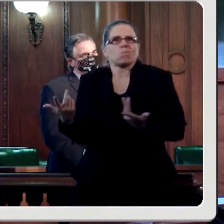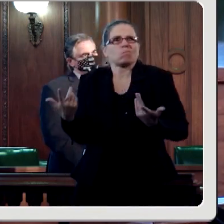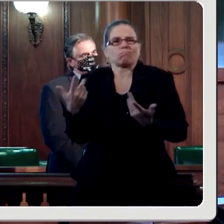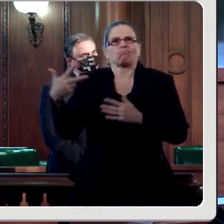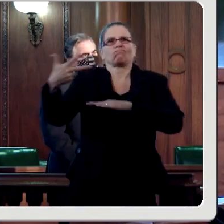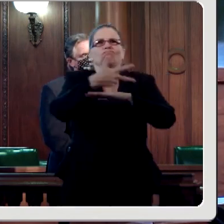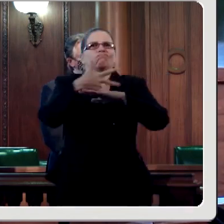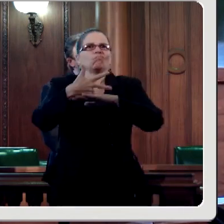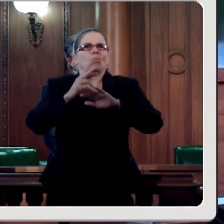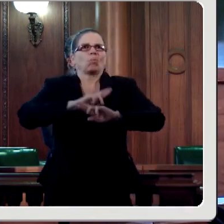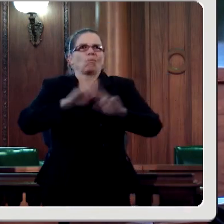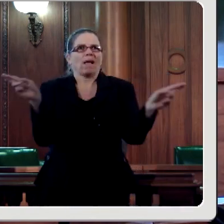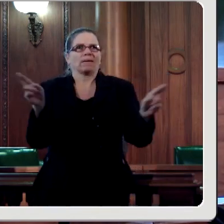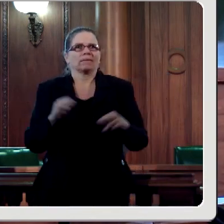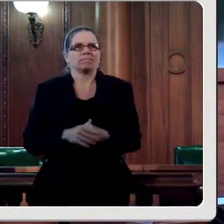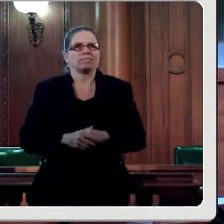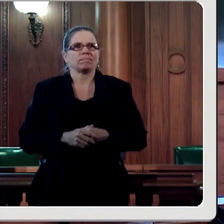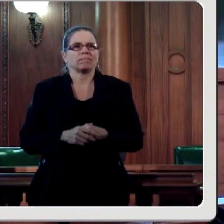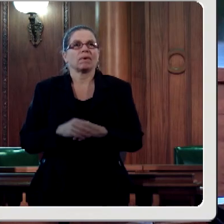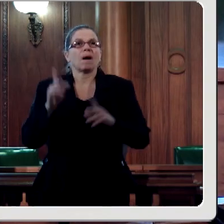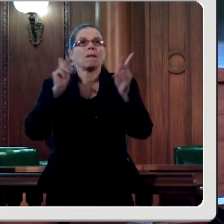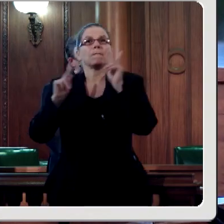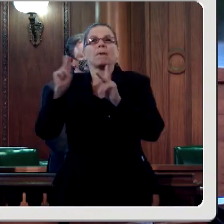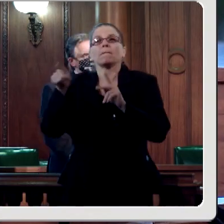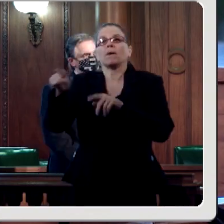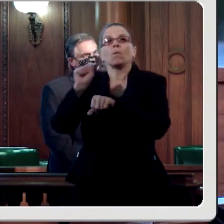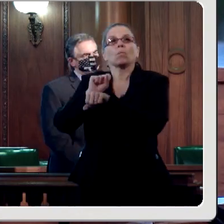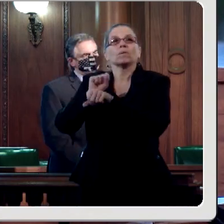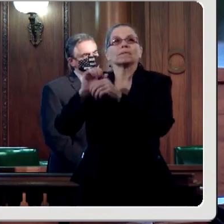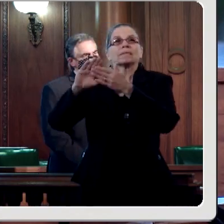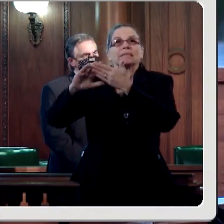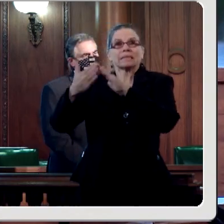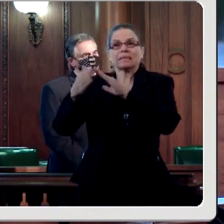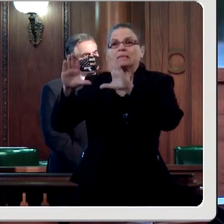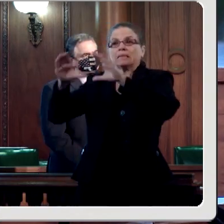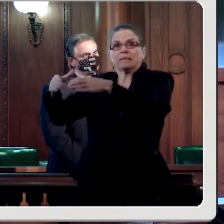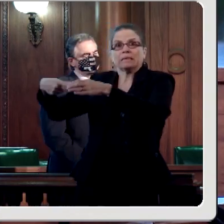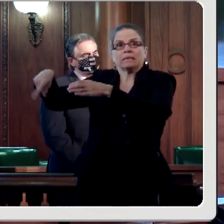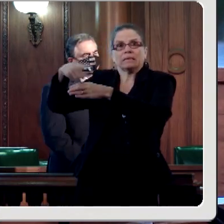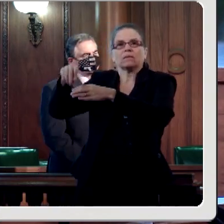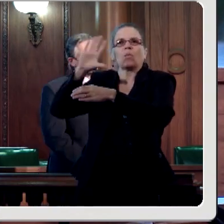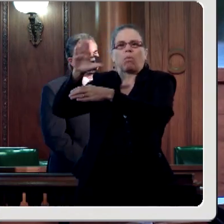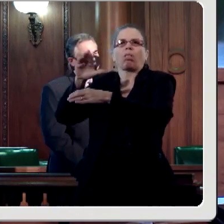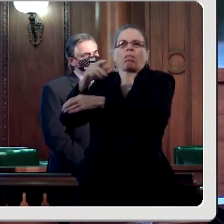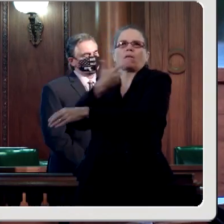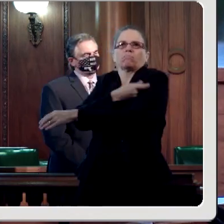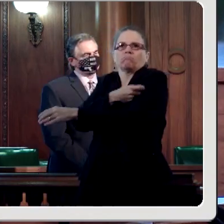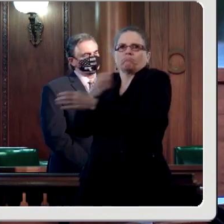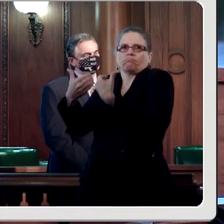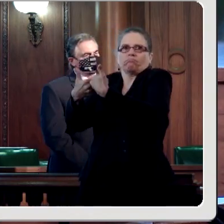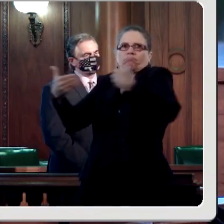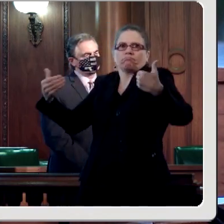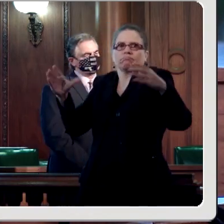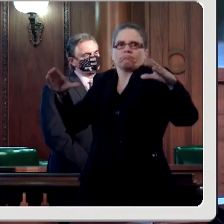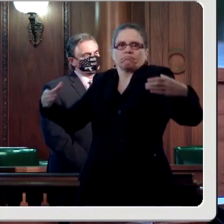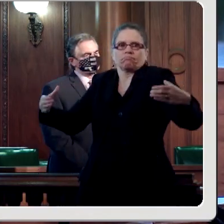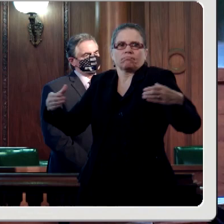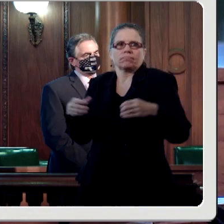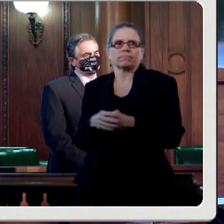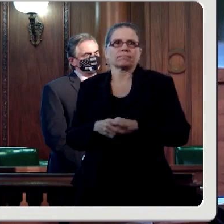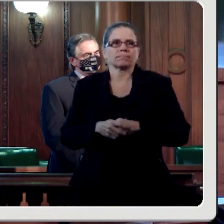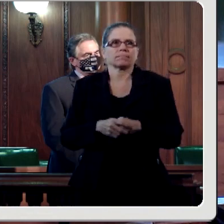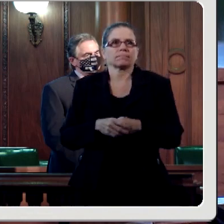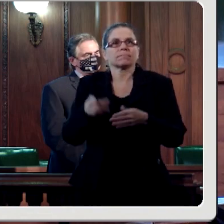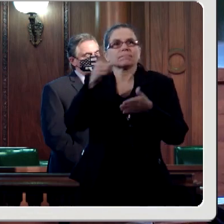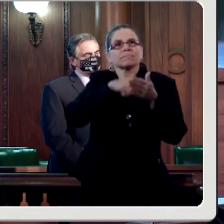city employees. There's also a flu clinic that's going to be Wednesday, October 21st, from 2 to